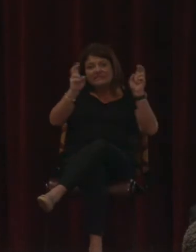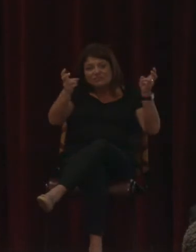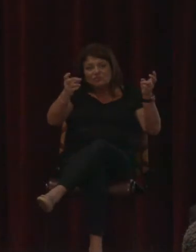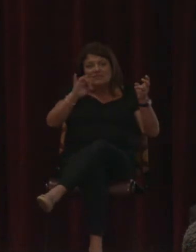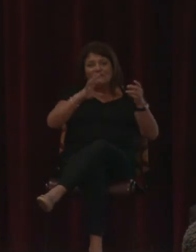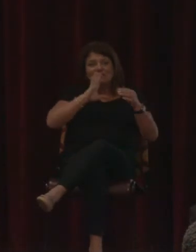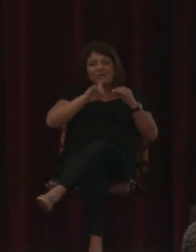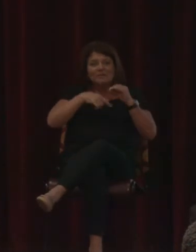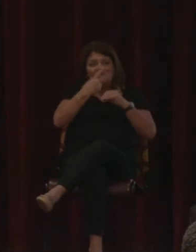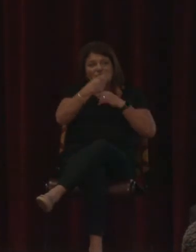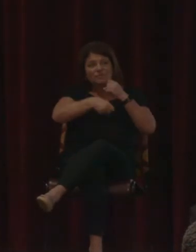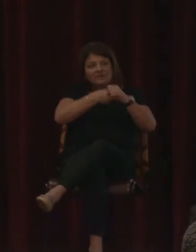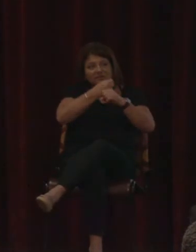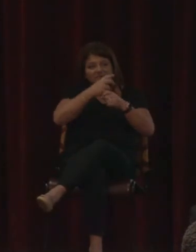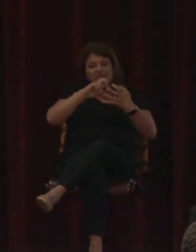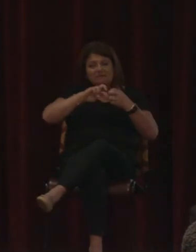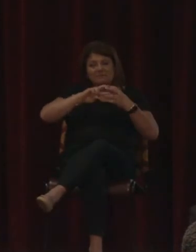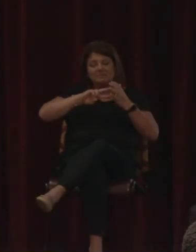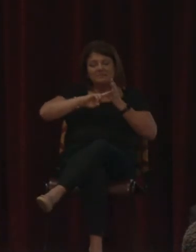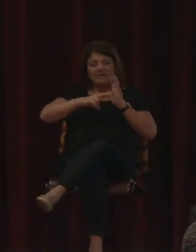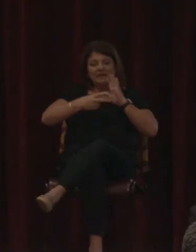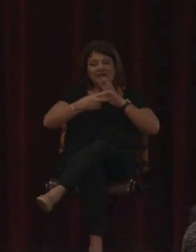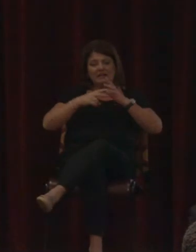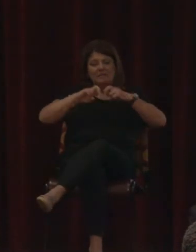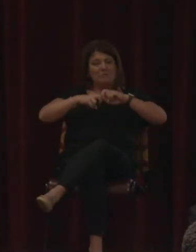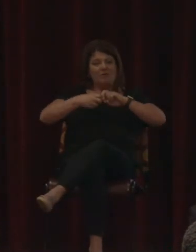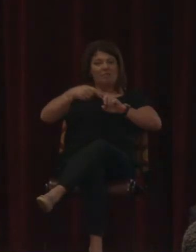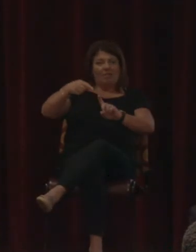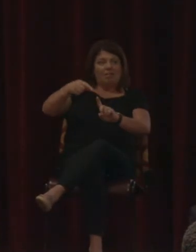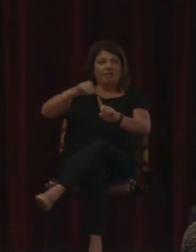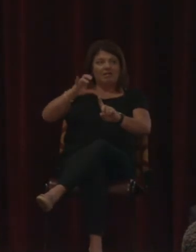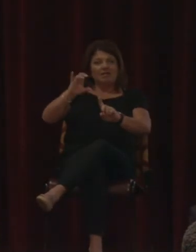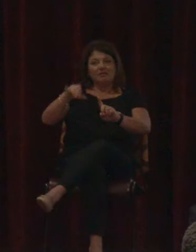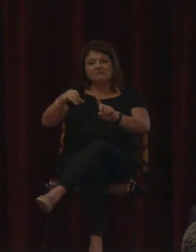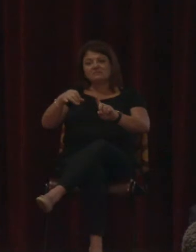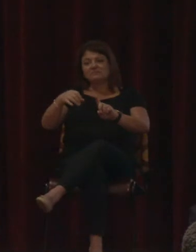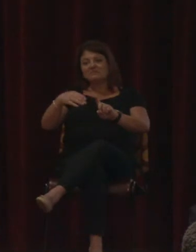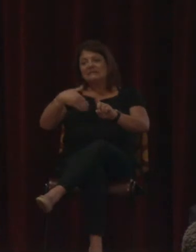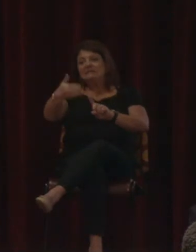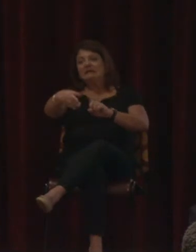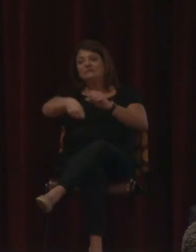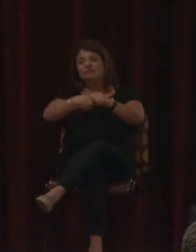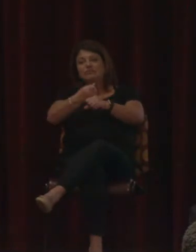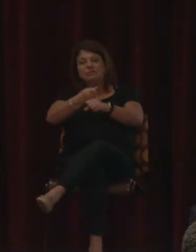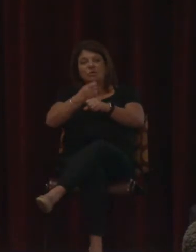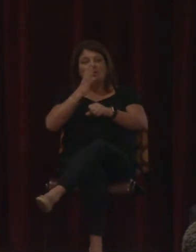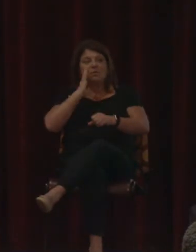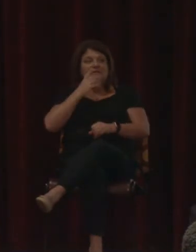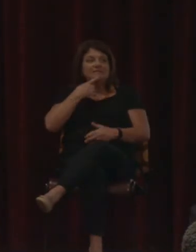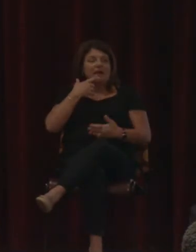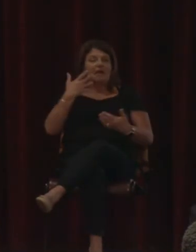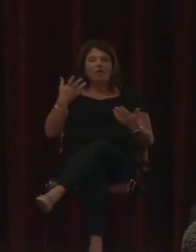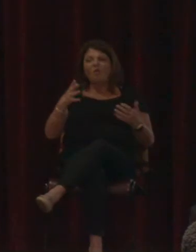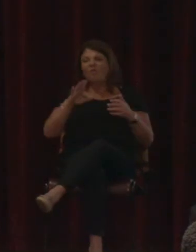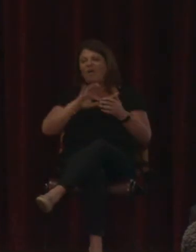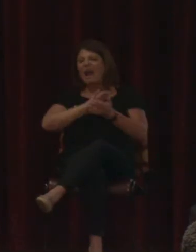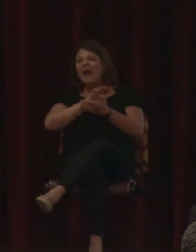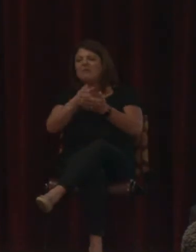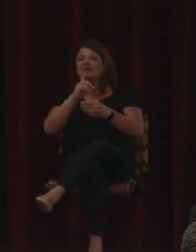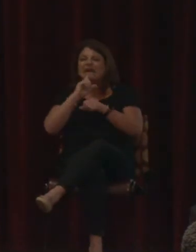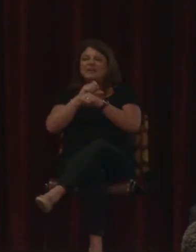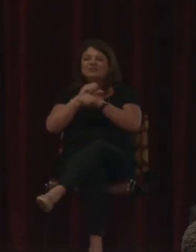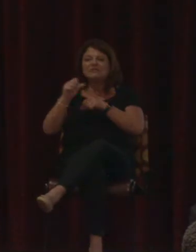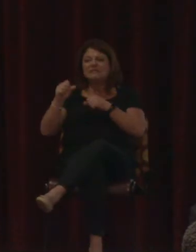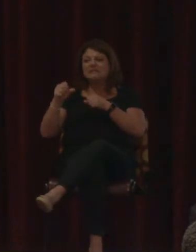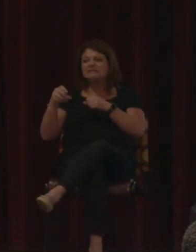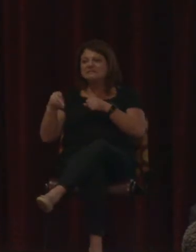2 years. The problem is in that next year, we're gonna say, okay, how much did you actually spend, or